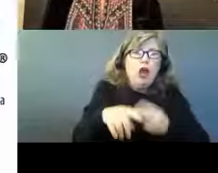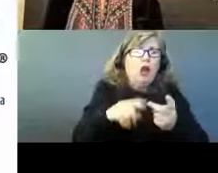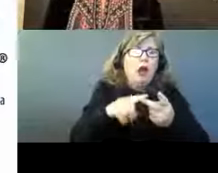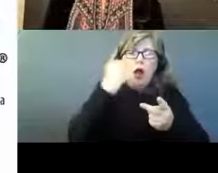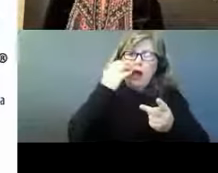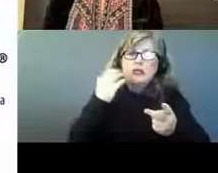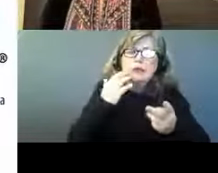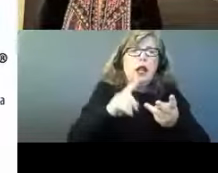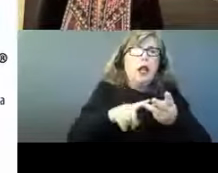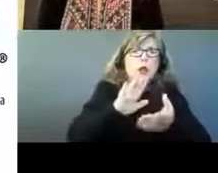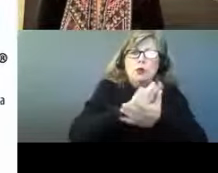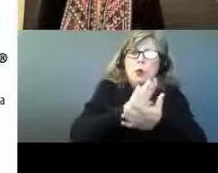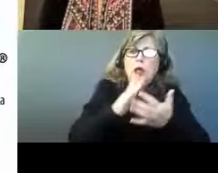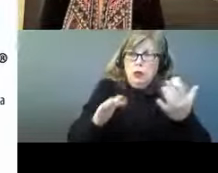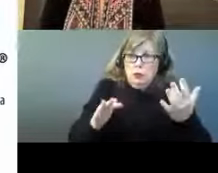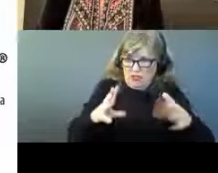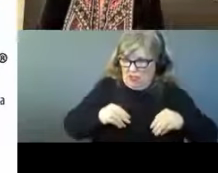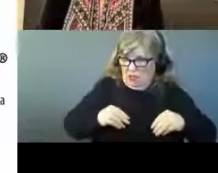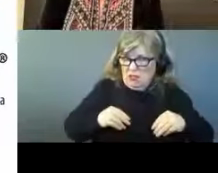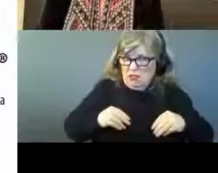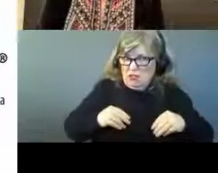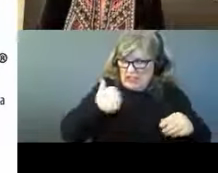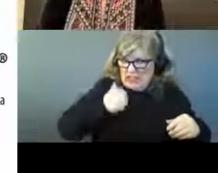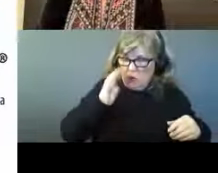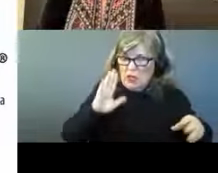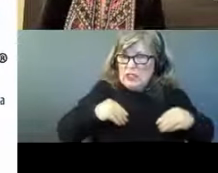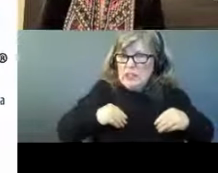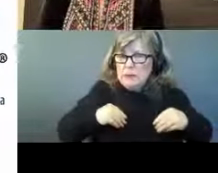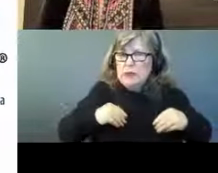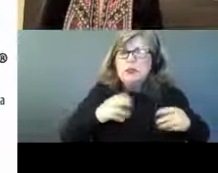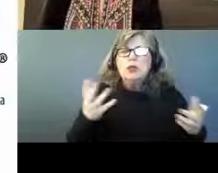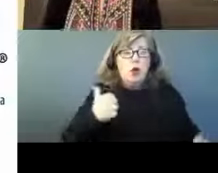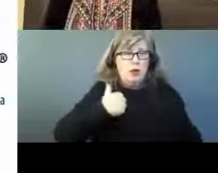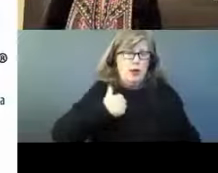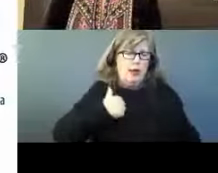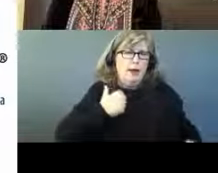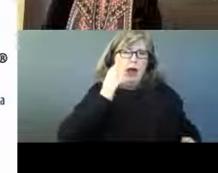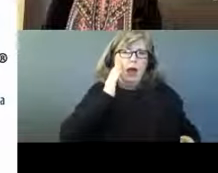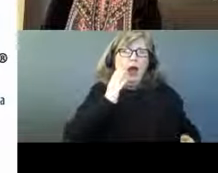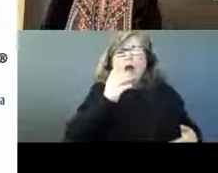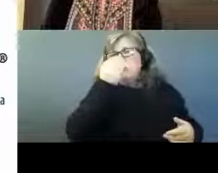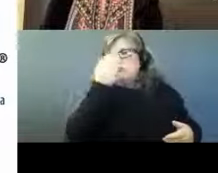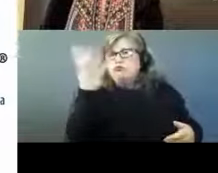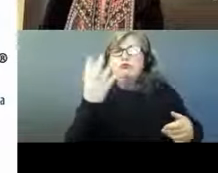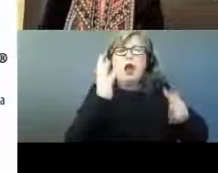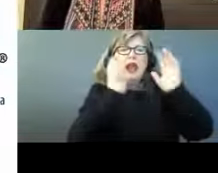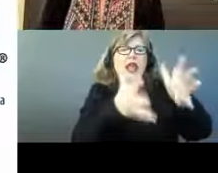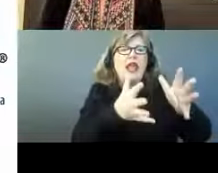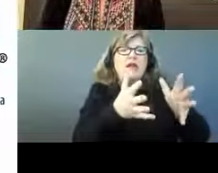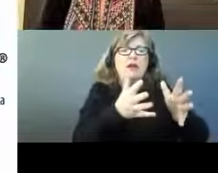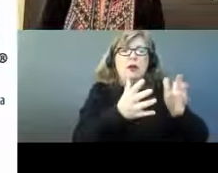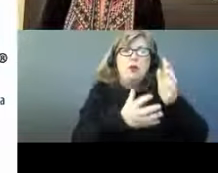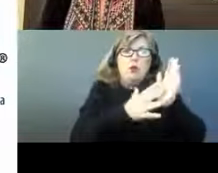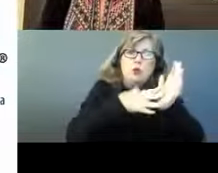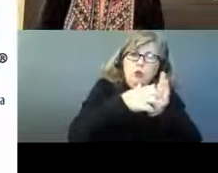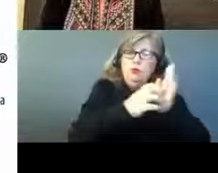institution. Is Canada a country that leaves its most vulnerable to die? A country that